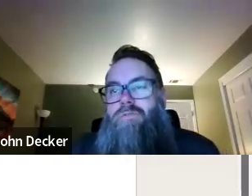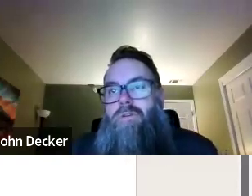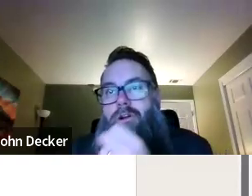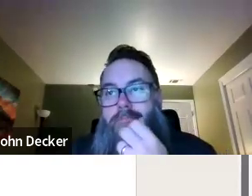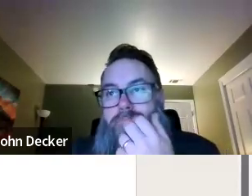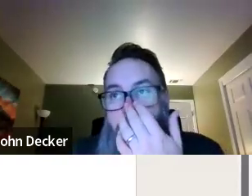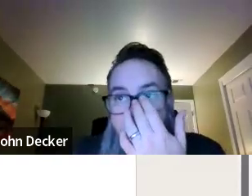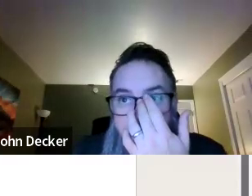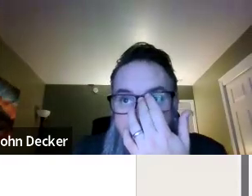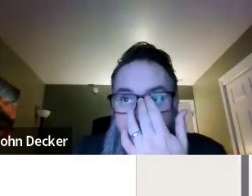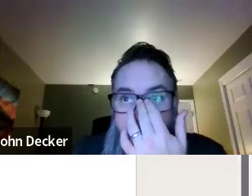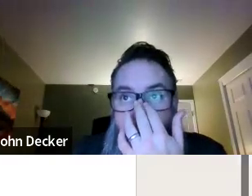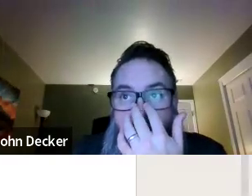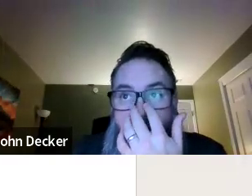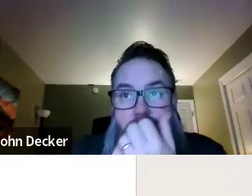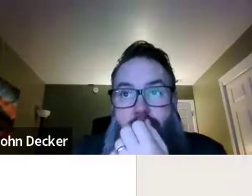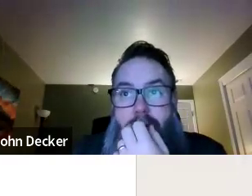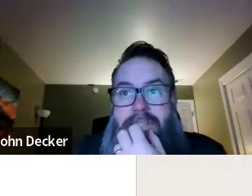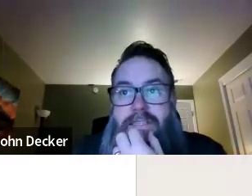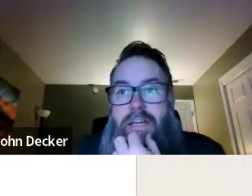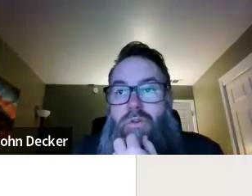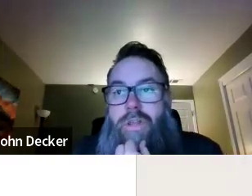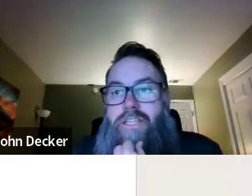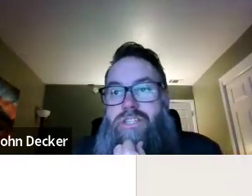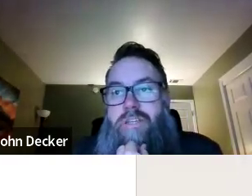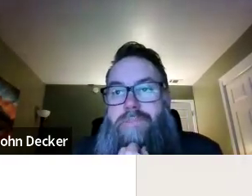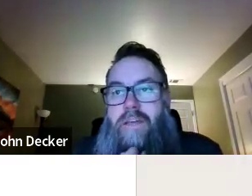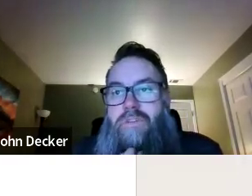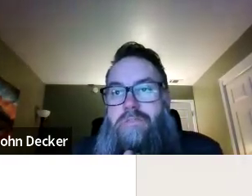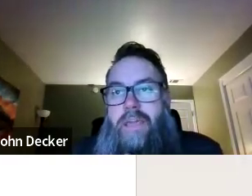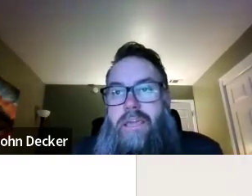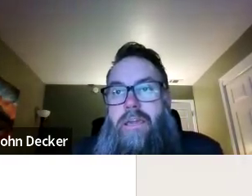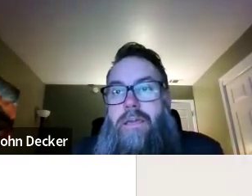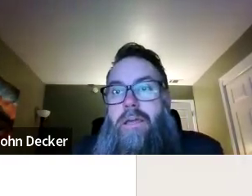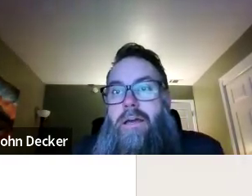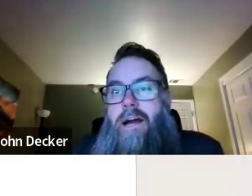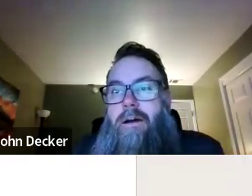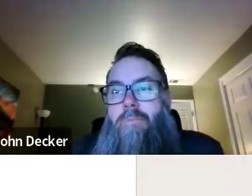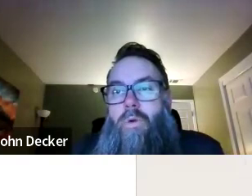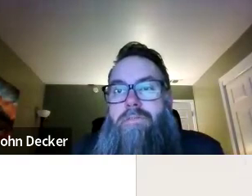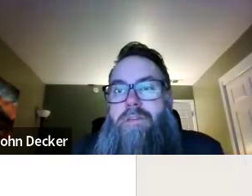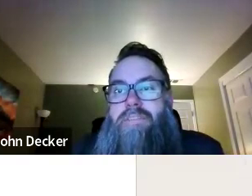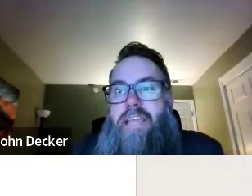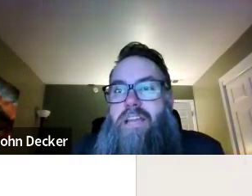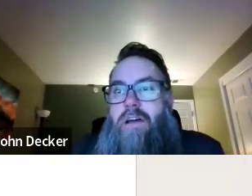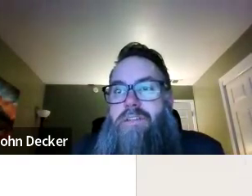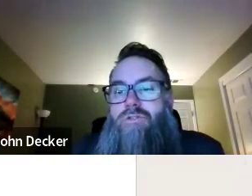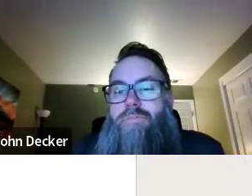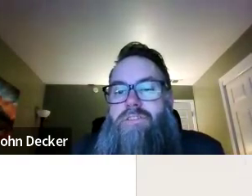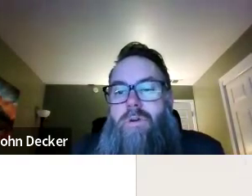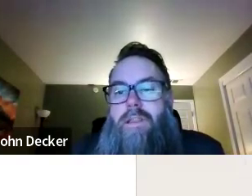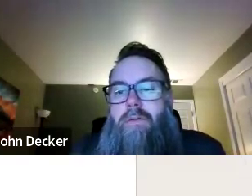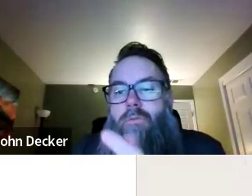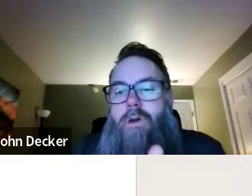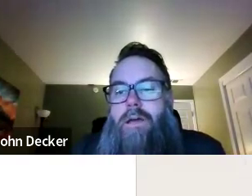some new development to occur. And then a couple new ones, new relationships that we've been making. One of them, Sage